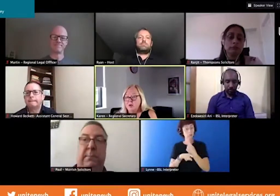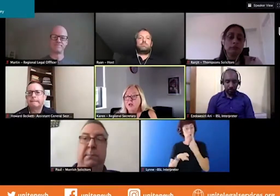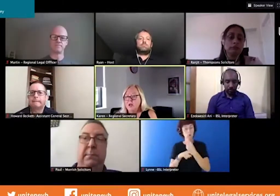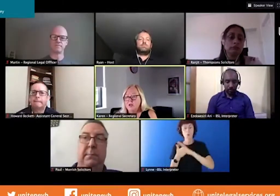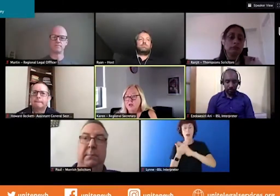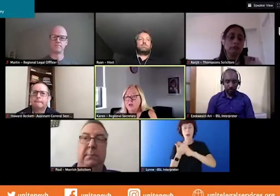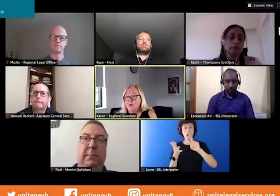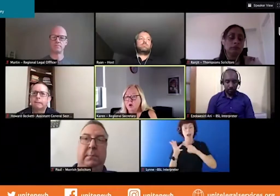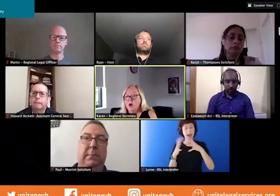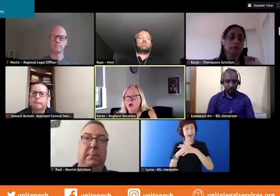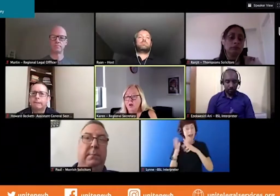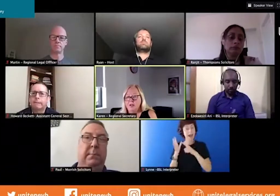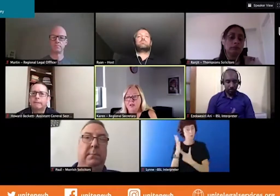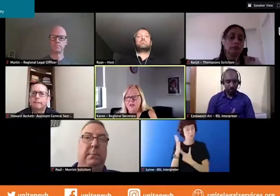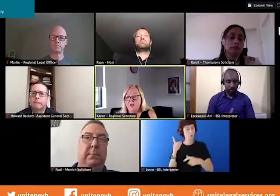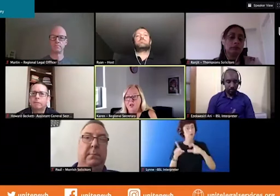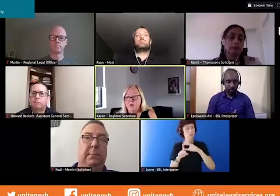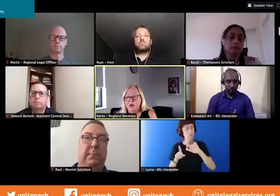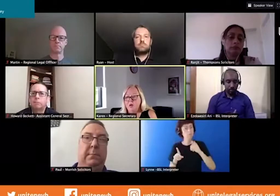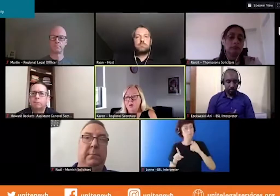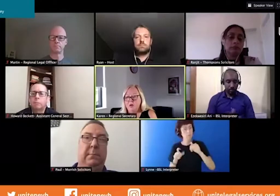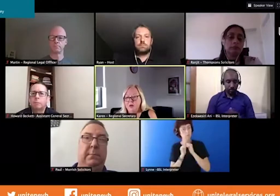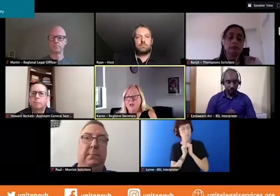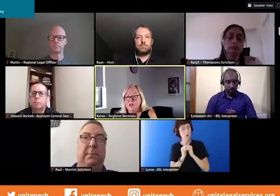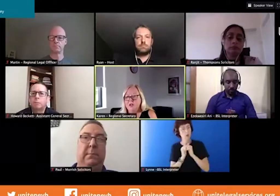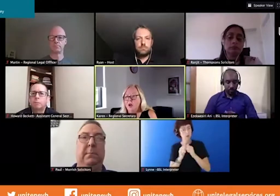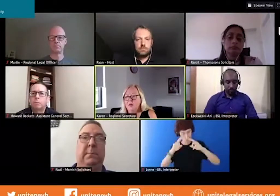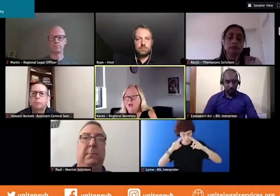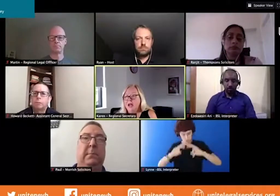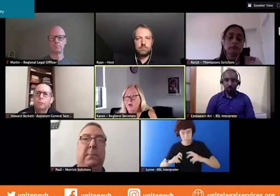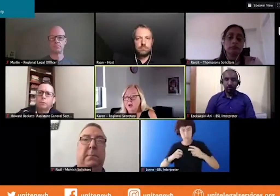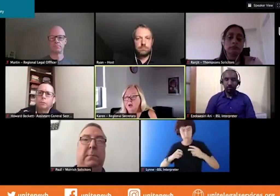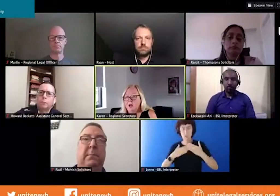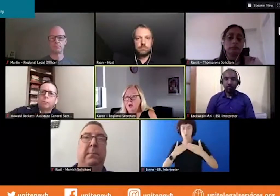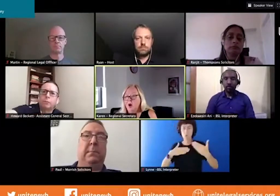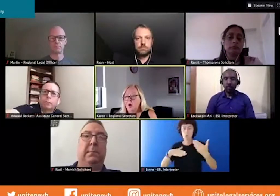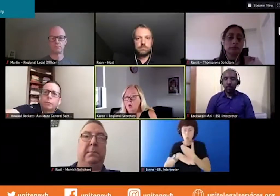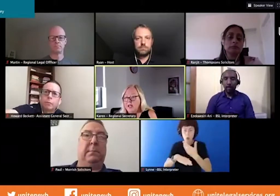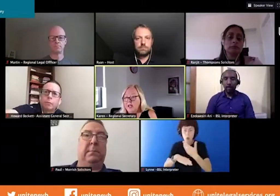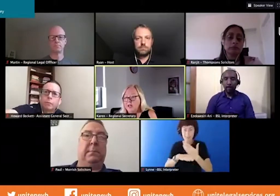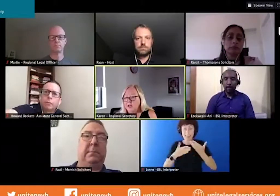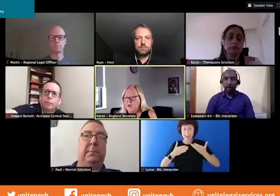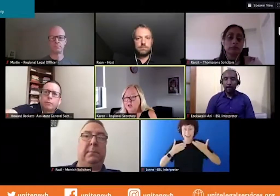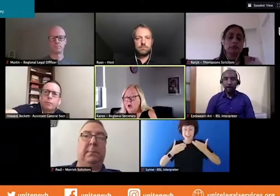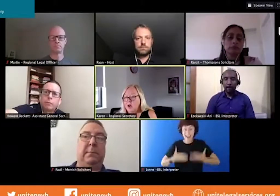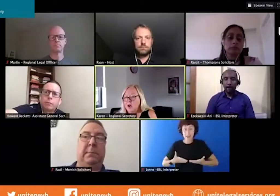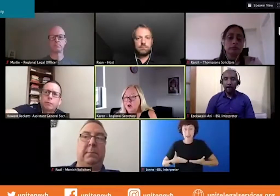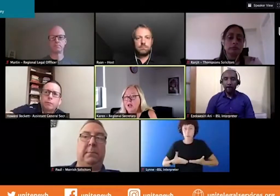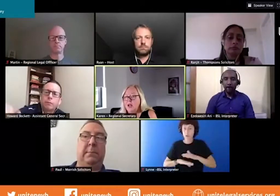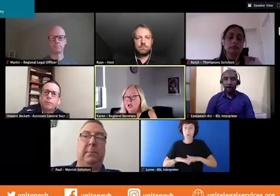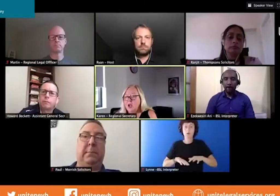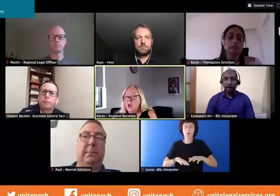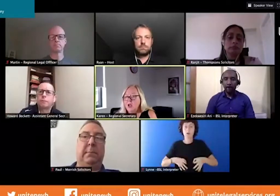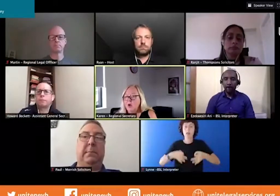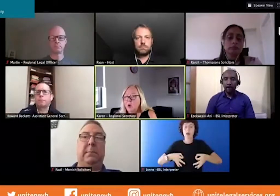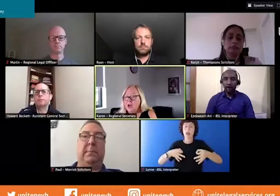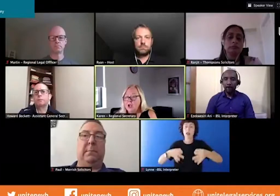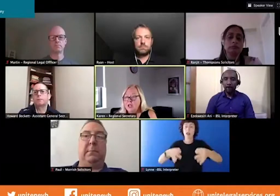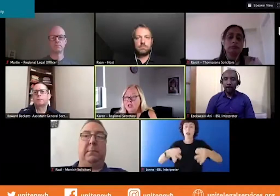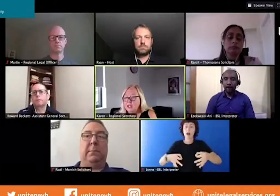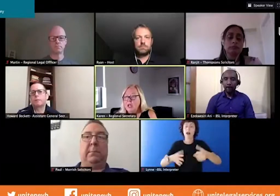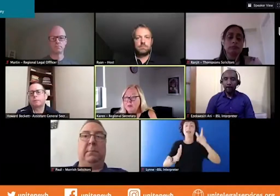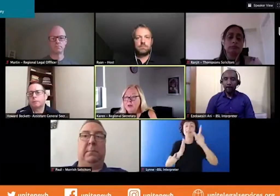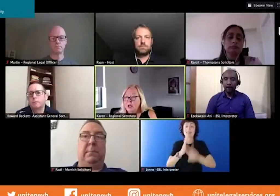on this issue, Howard, that we need to start doing now and not wait, start looking at, what actually is happening